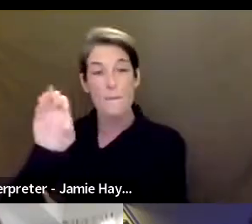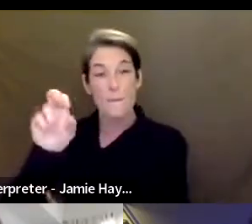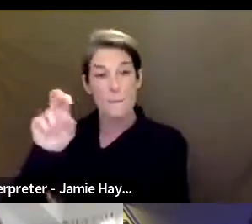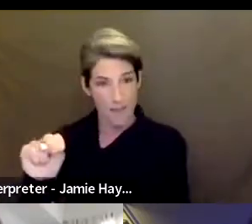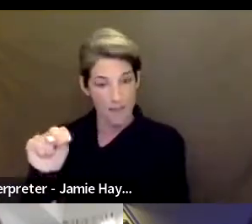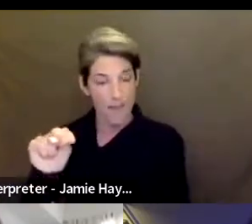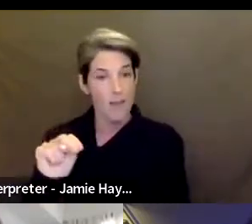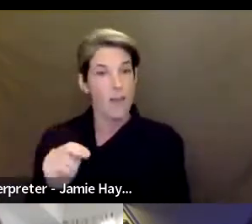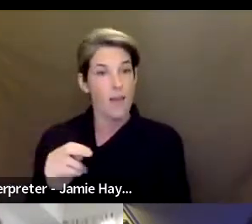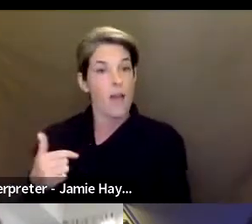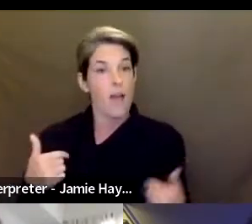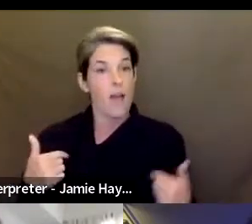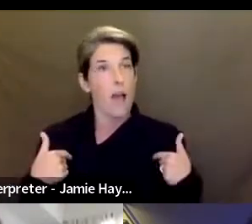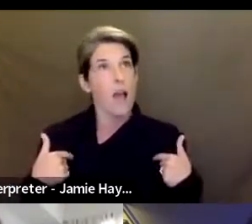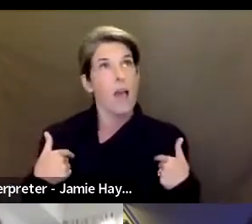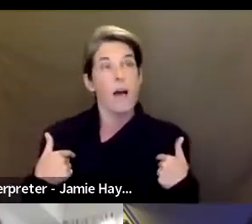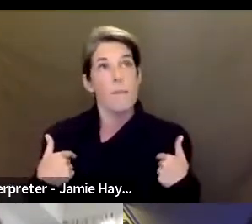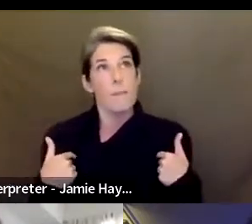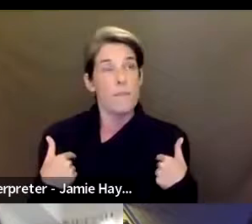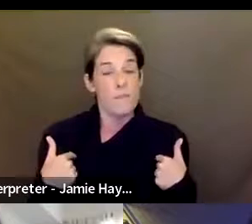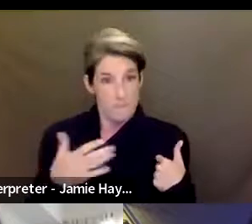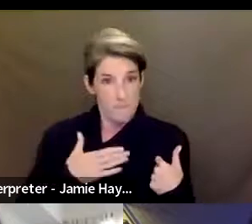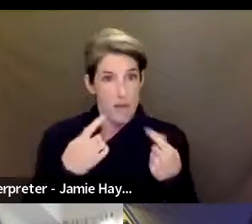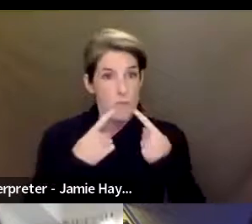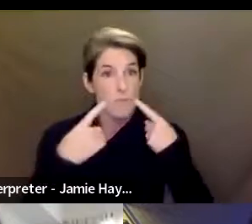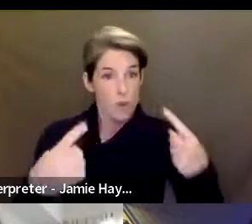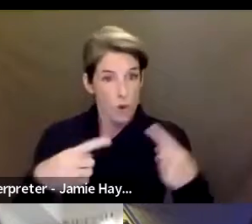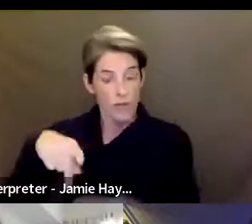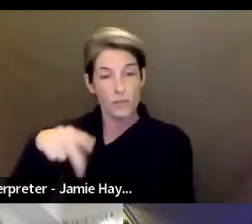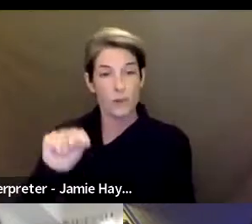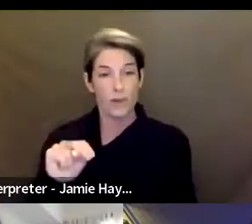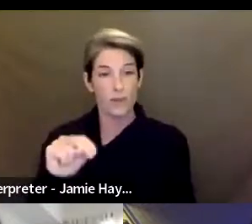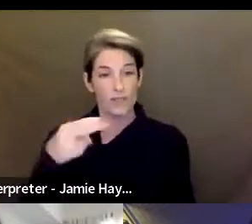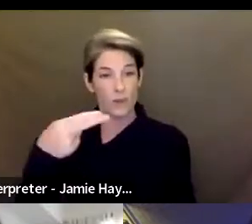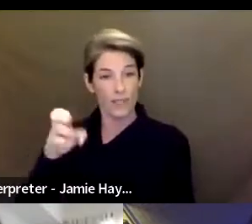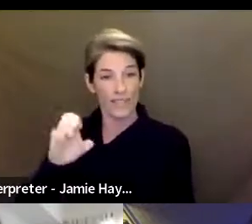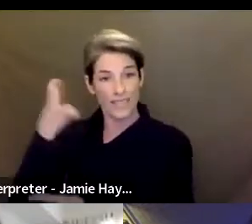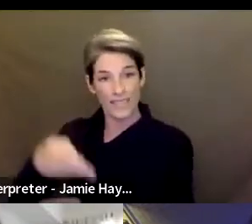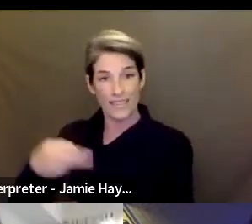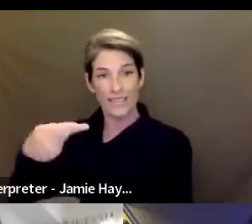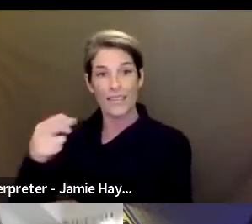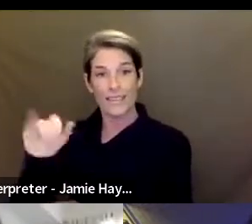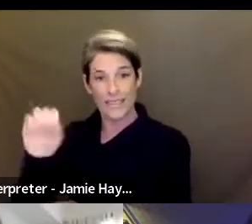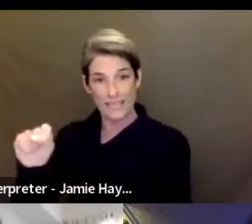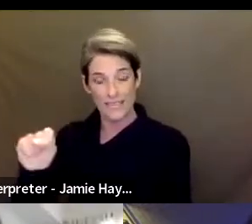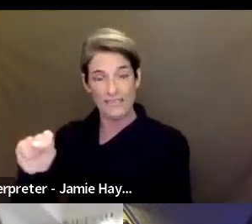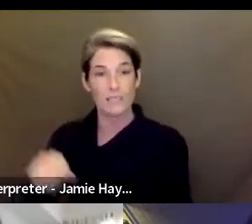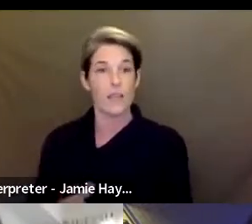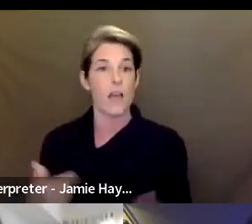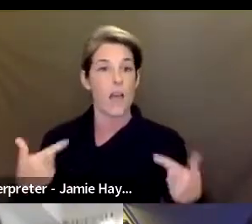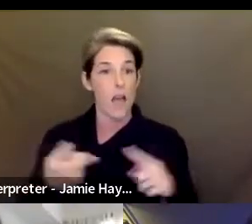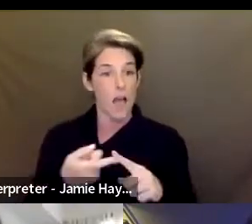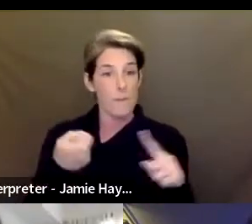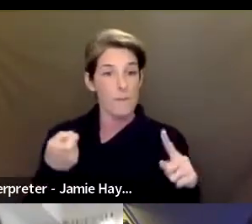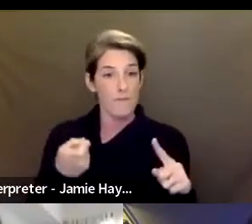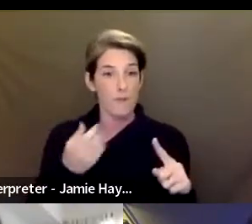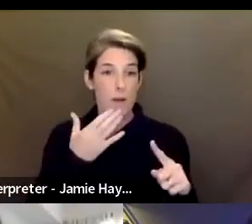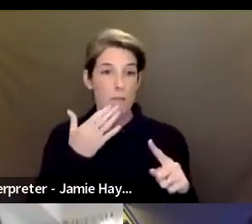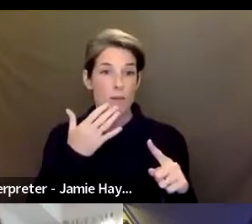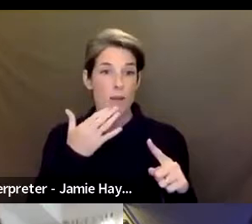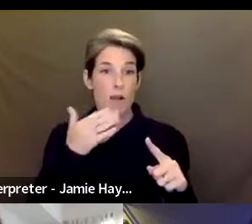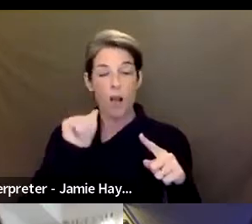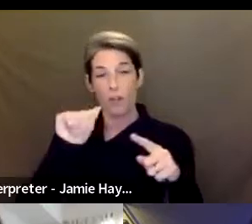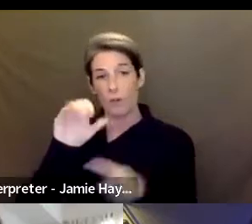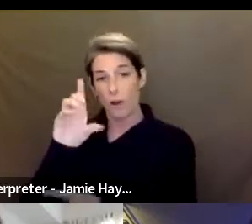am, my pronouns are he, him, his. I'm coming to you from Denver, Colorado, the unceded lands of the